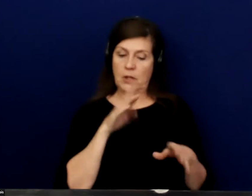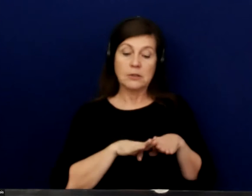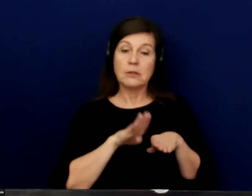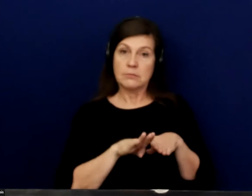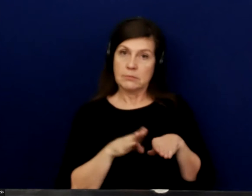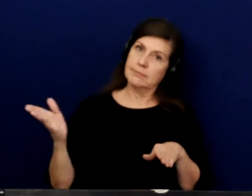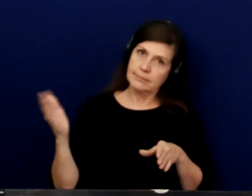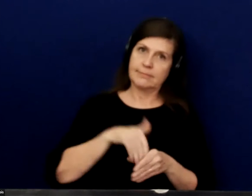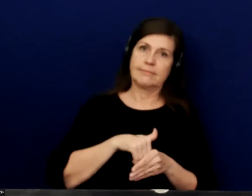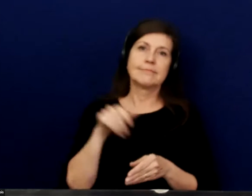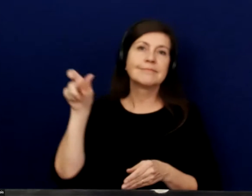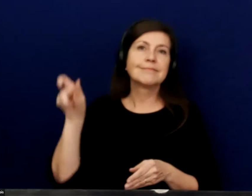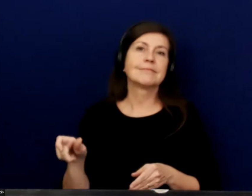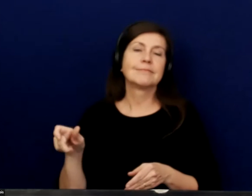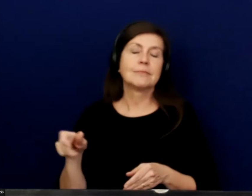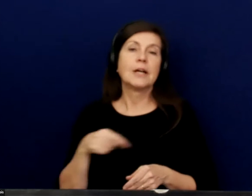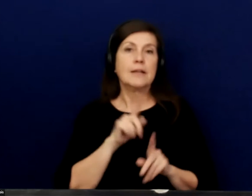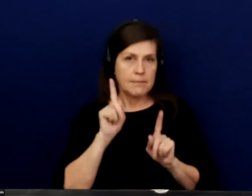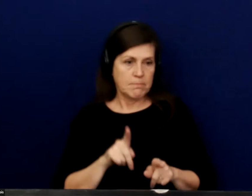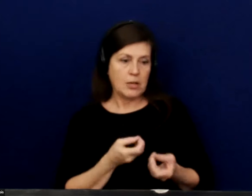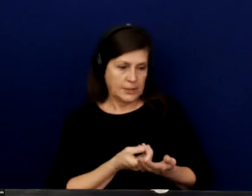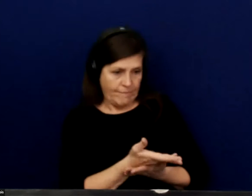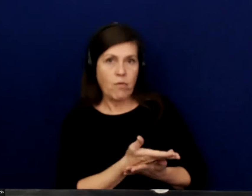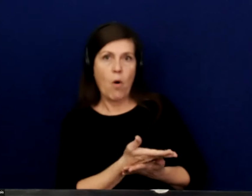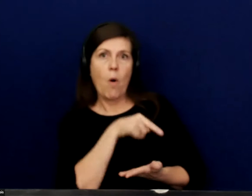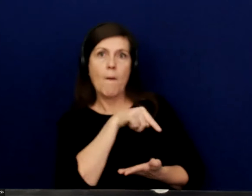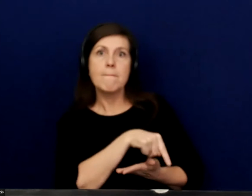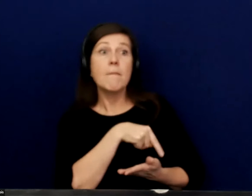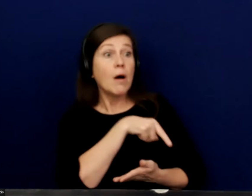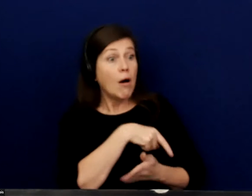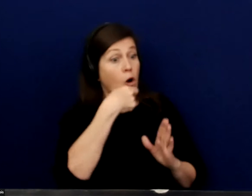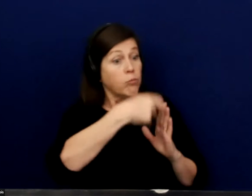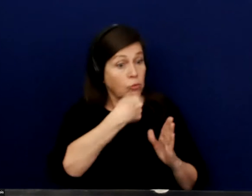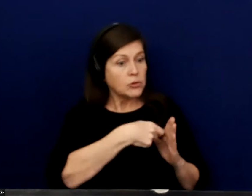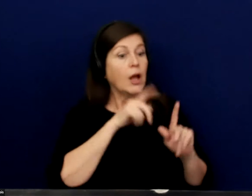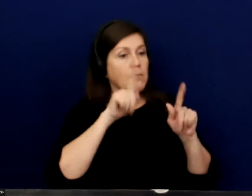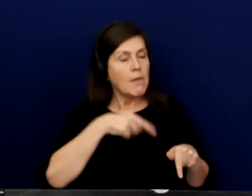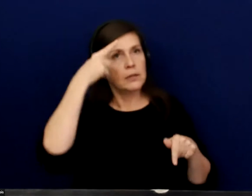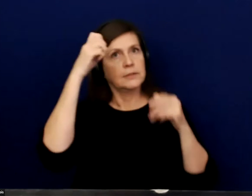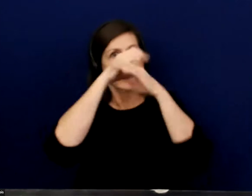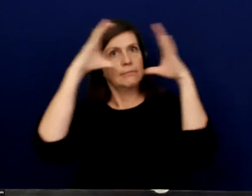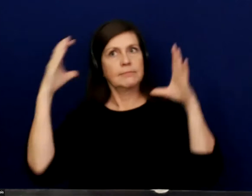and they should be made aware of that. So that's something we have to underline.